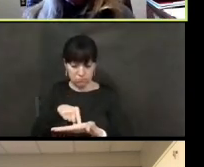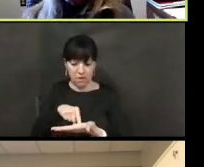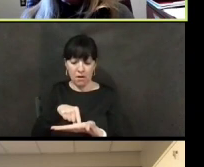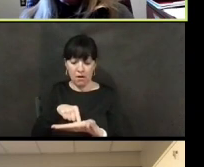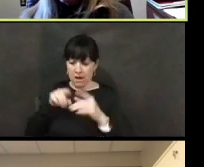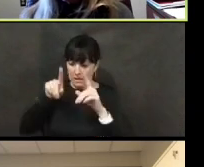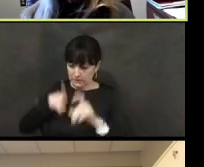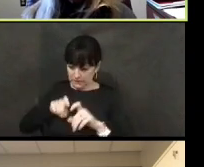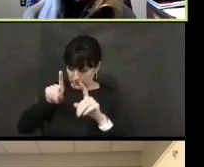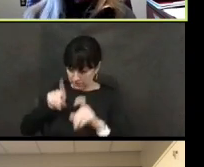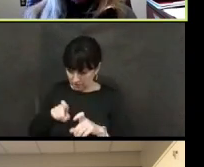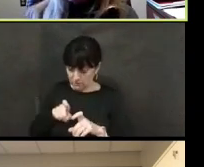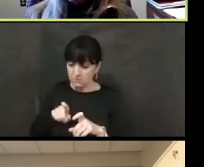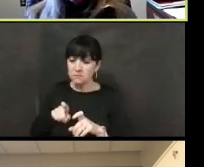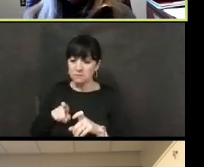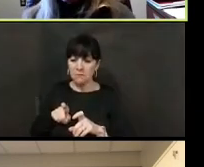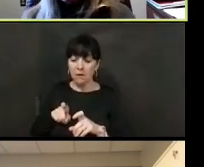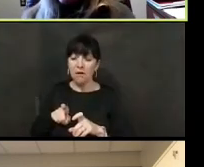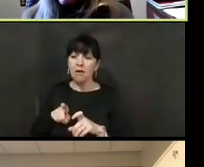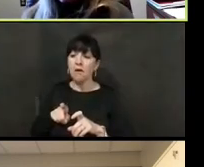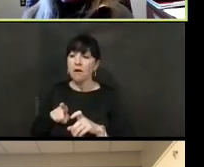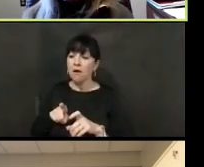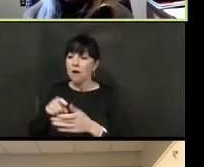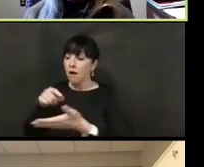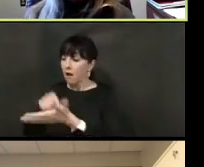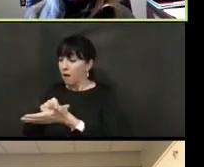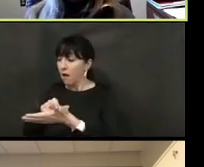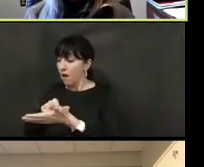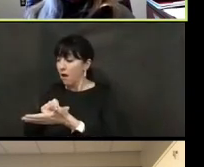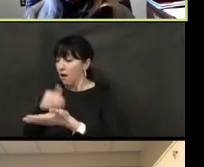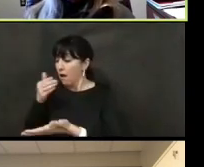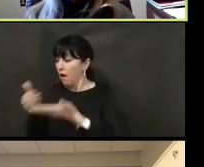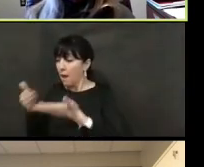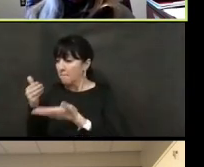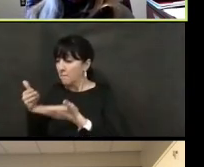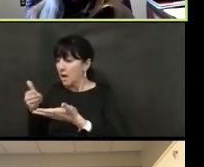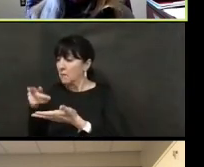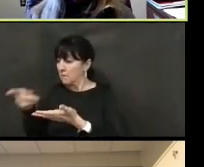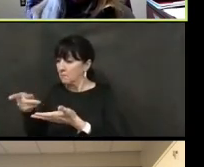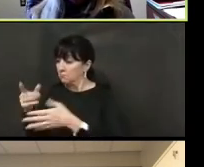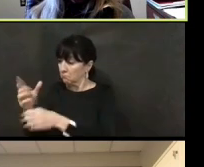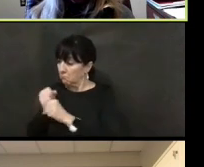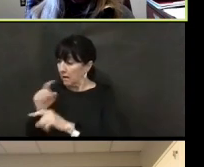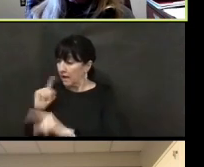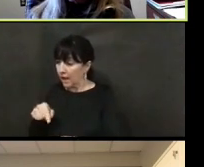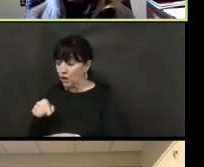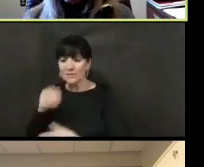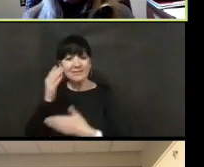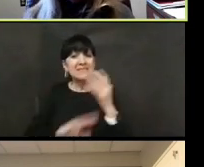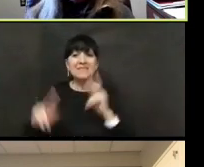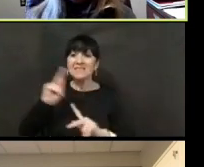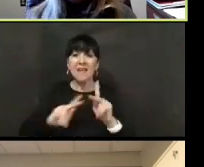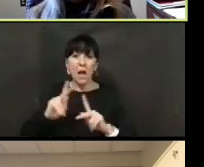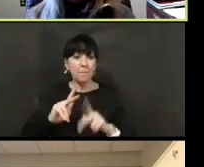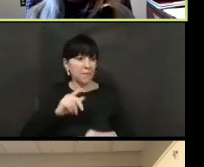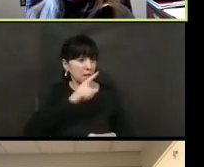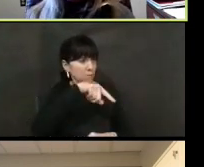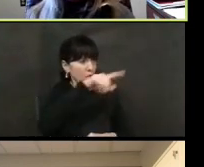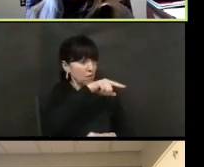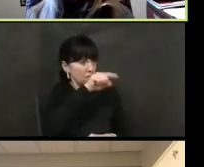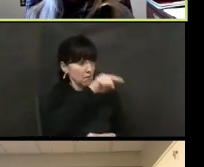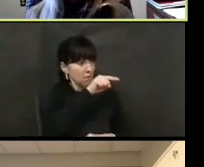next day, you're not going to be positive. So in general, the PCR test is going to be positive about maybe 4